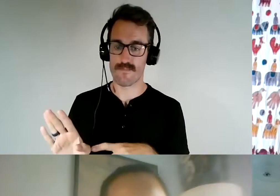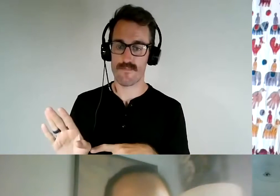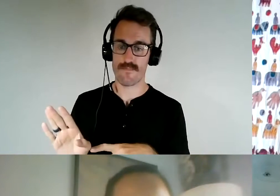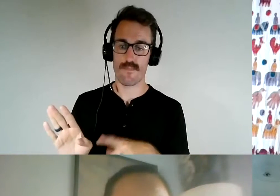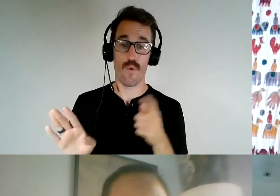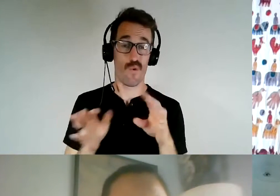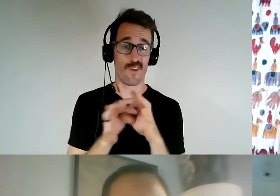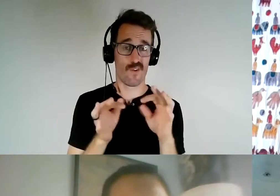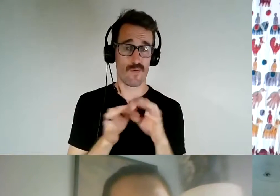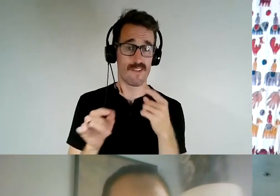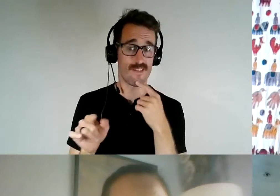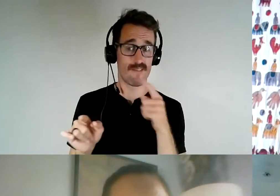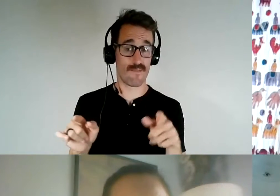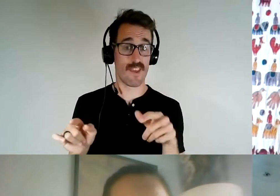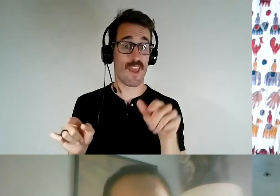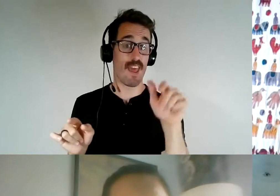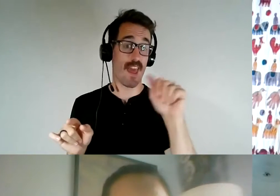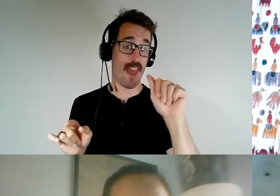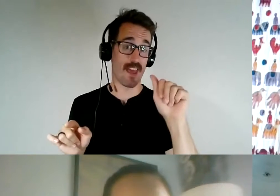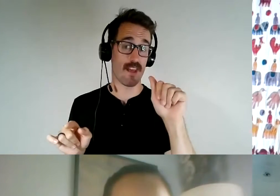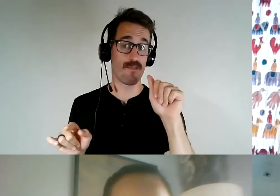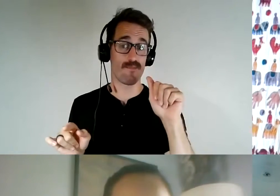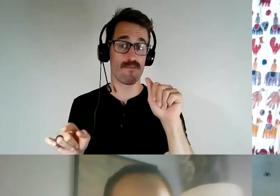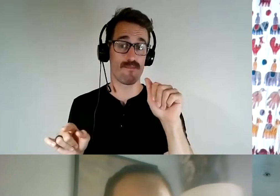who said that, the A in the acronym, the